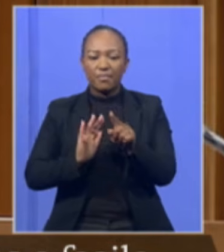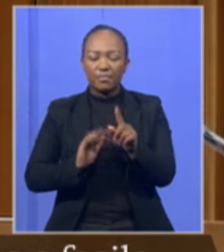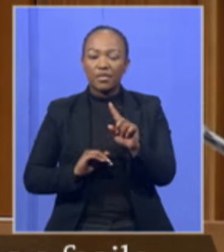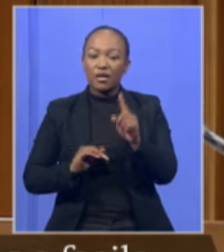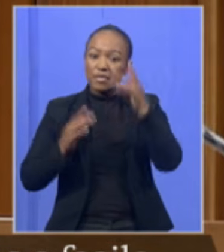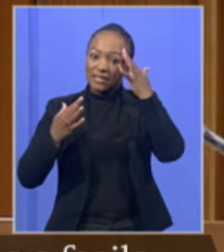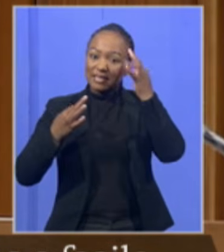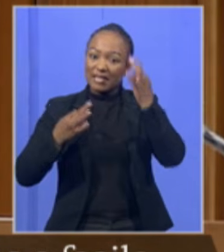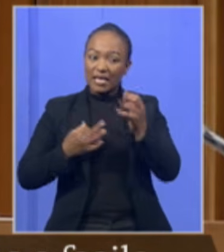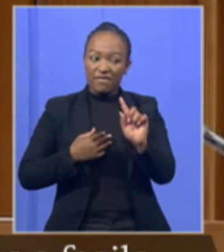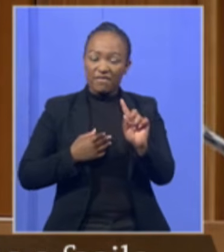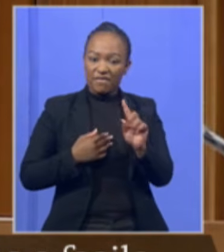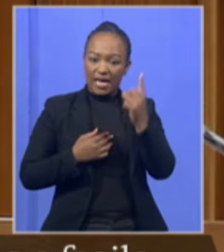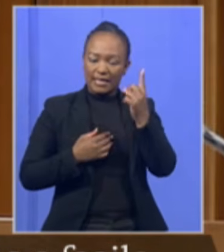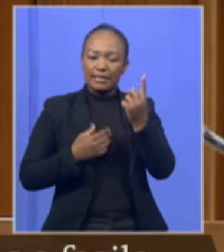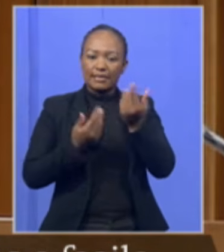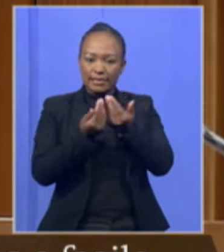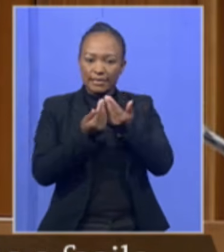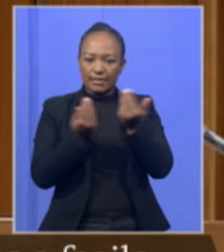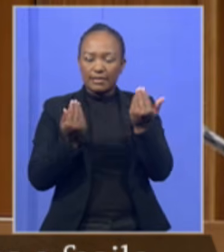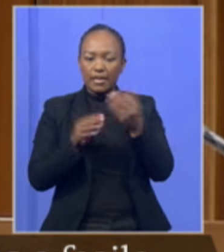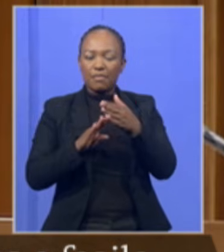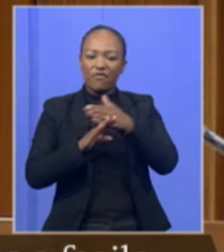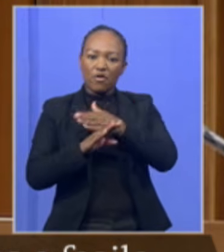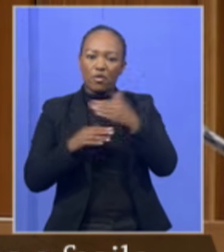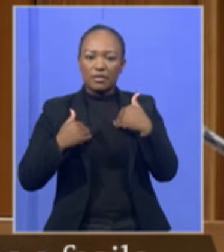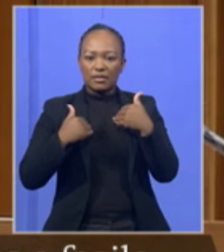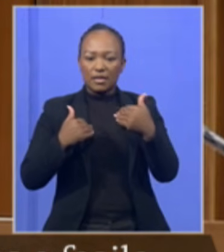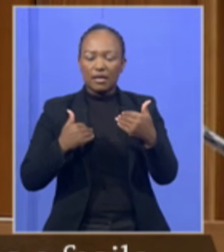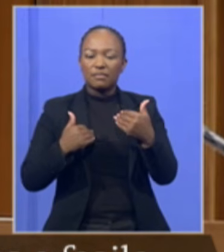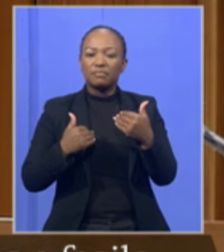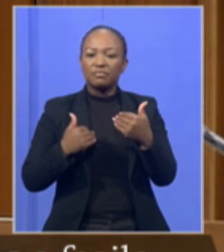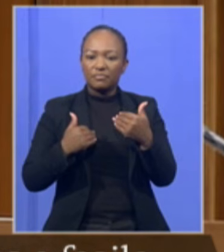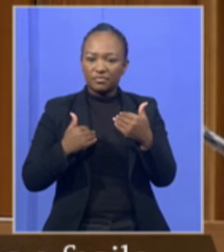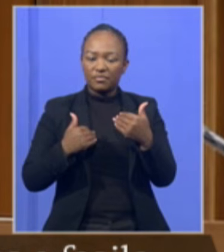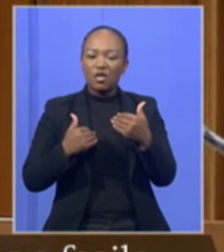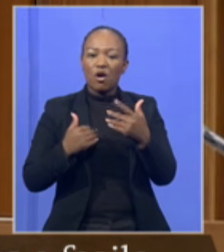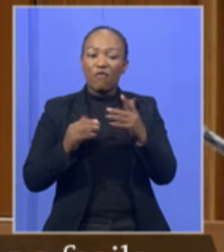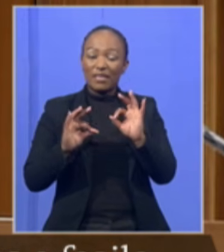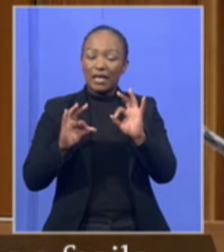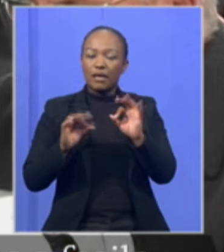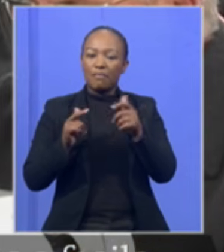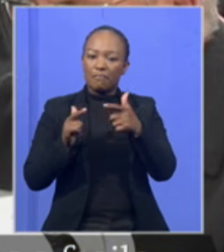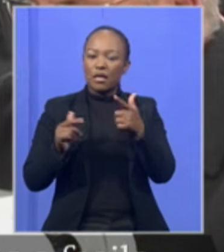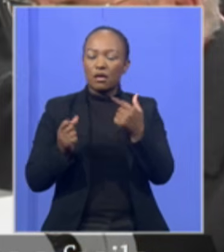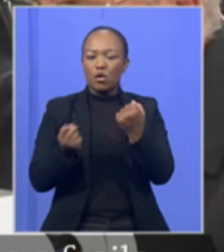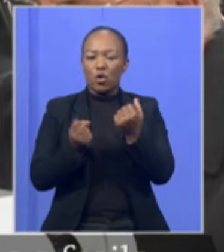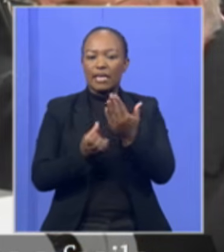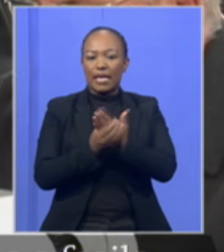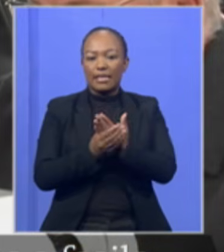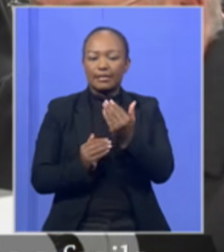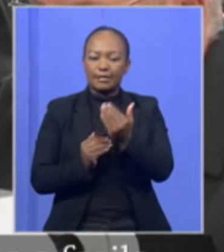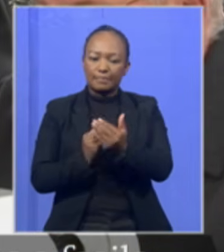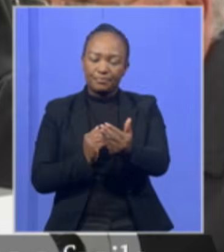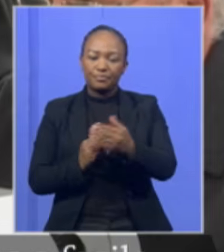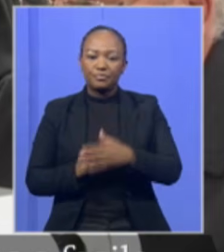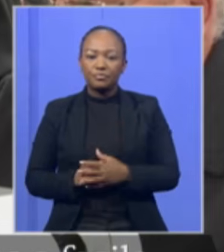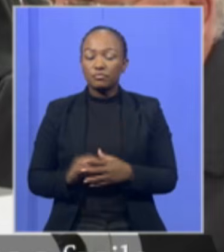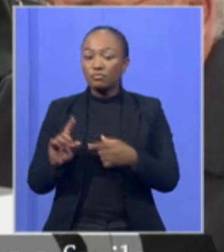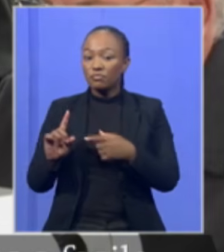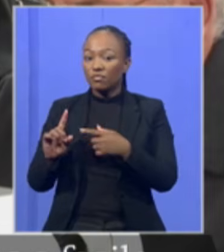and separately before commencement of the main trial proceedings. nyewe ena ya tšhelota e